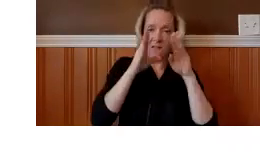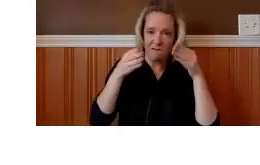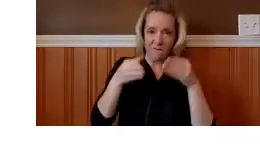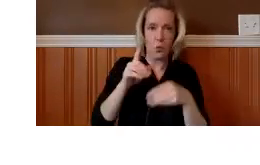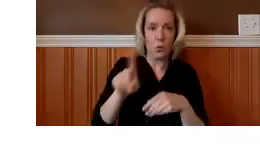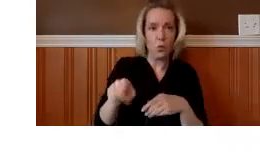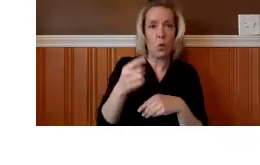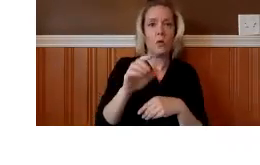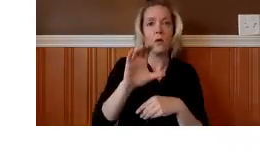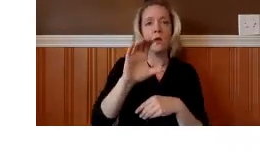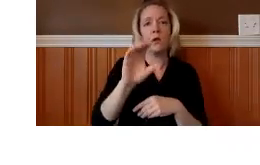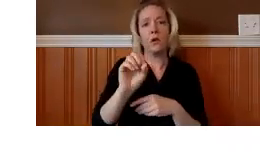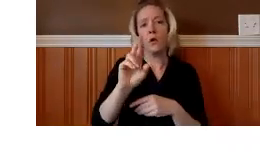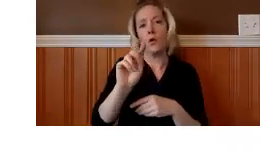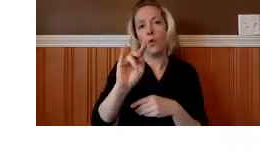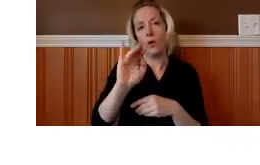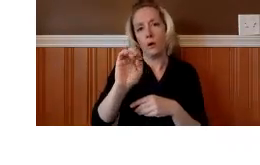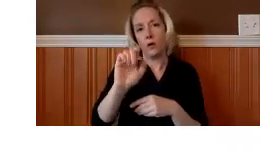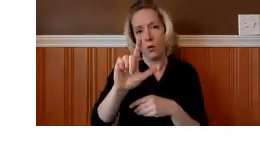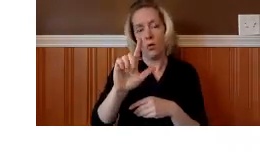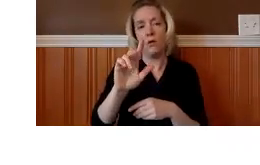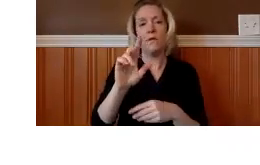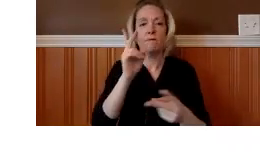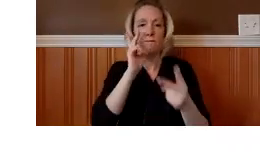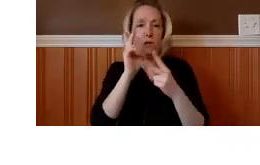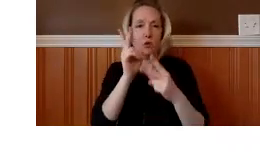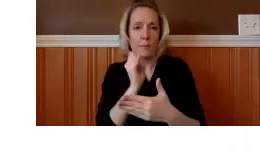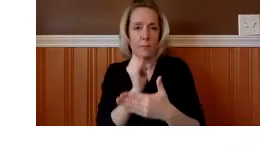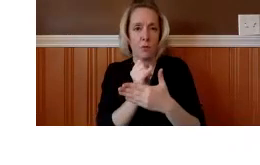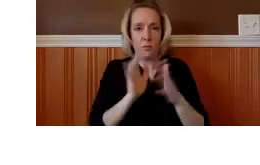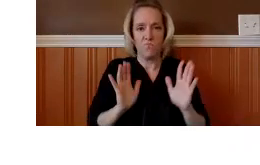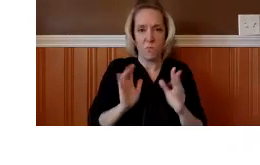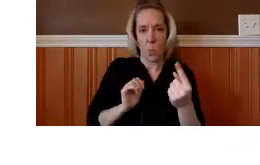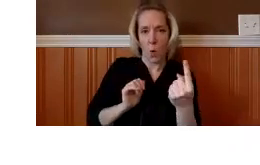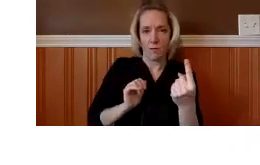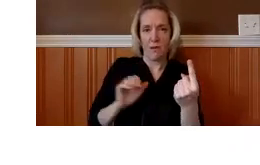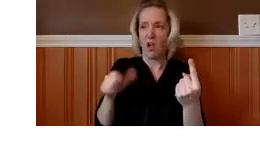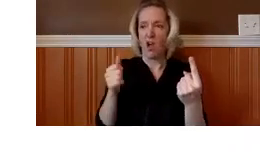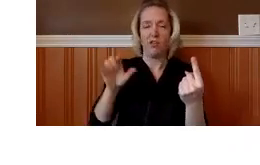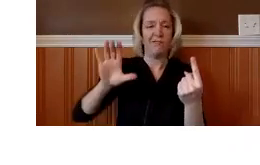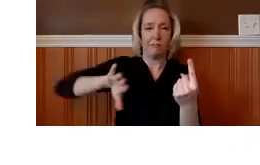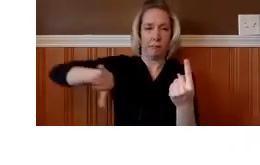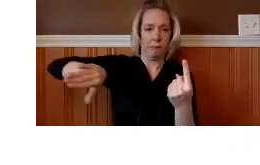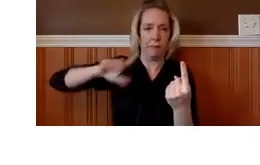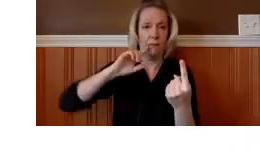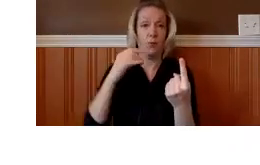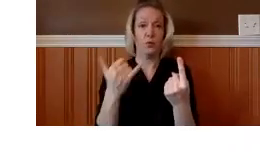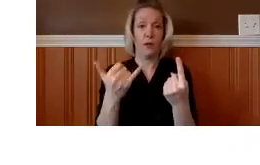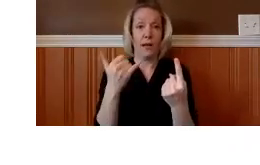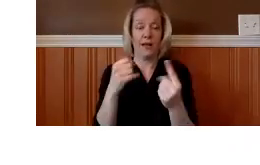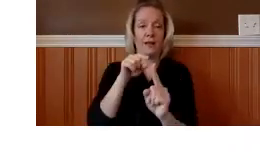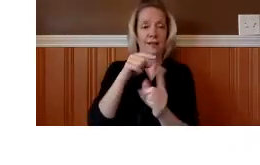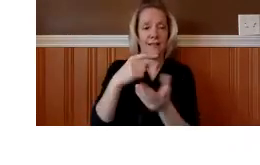about CVI as cortical visual impairment and the impact that it causes our students in the use of their functional